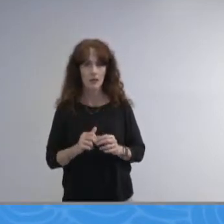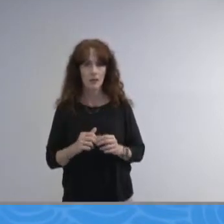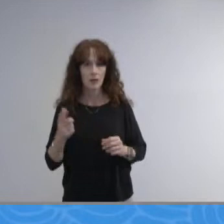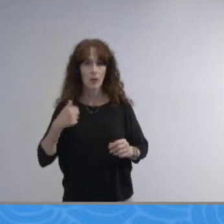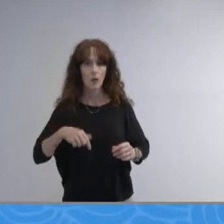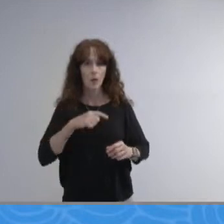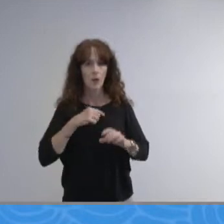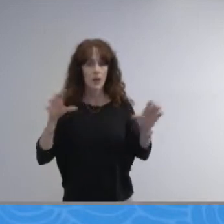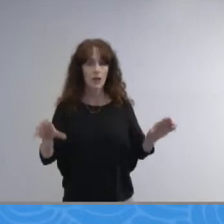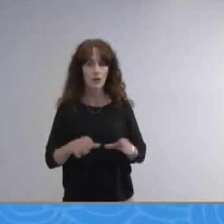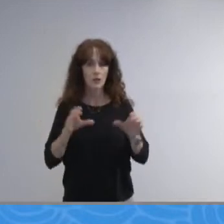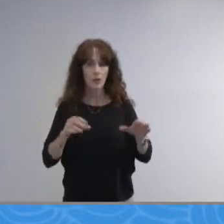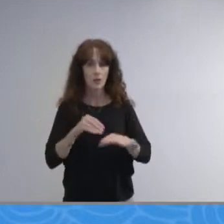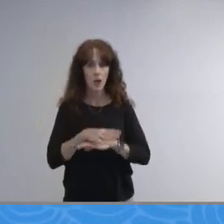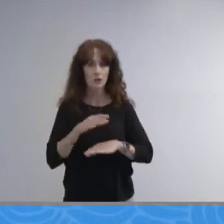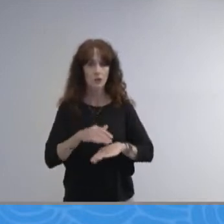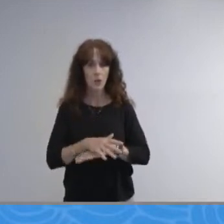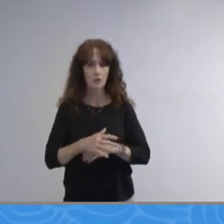and we do a consult.